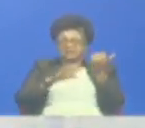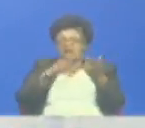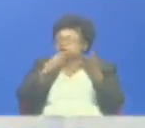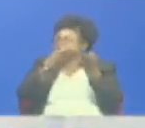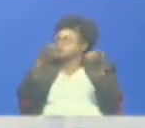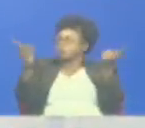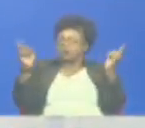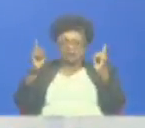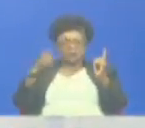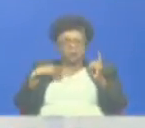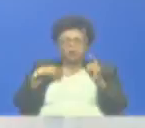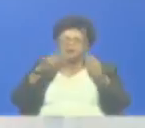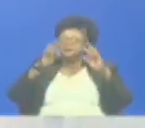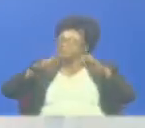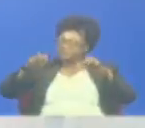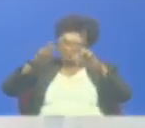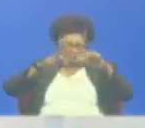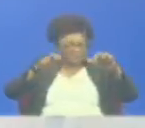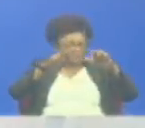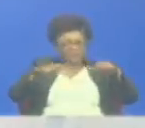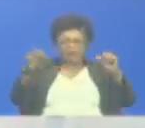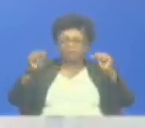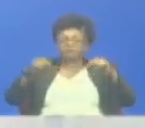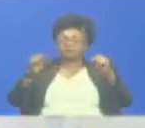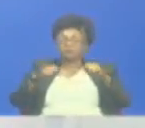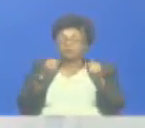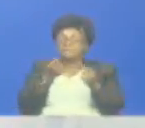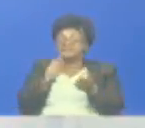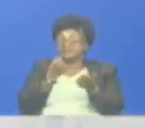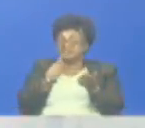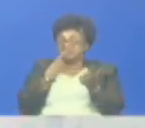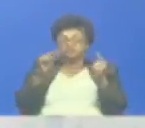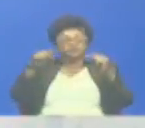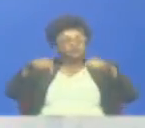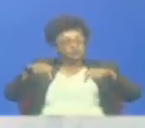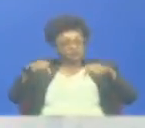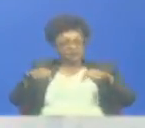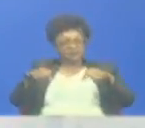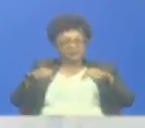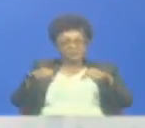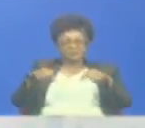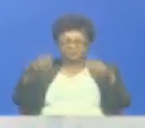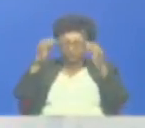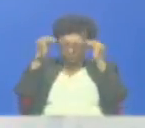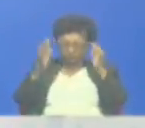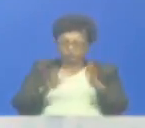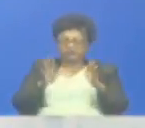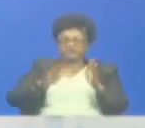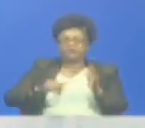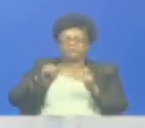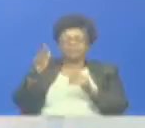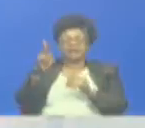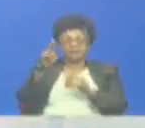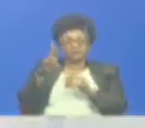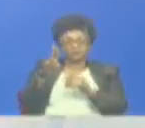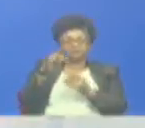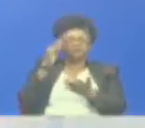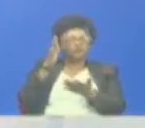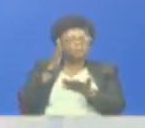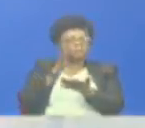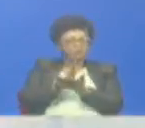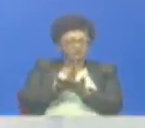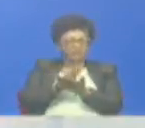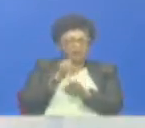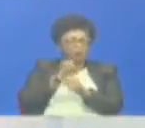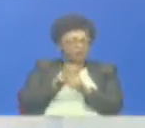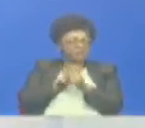were researching on a possible vaccine. But today, 15 students from Kenyatta University have proved they are working